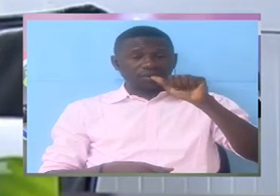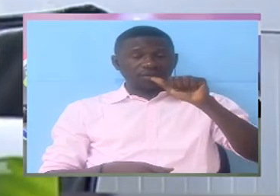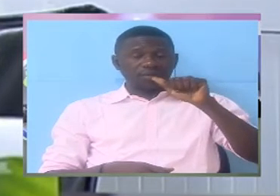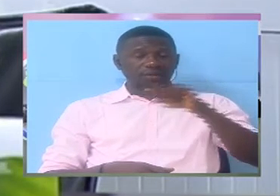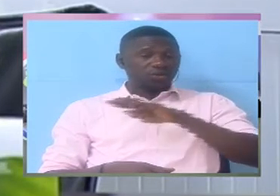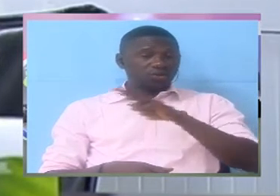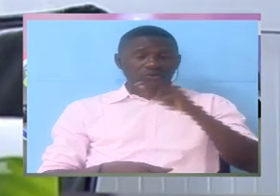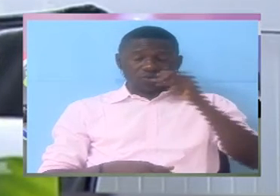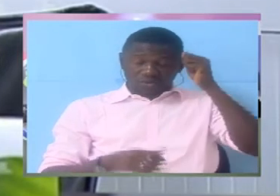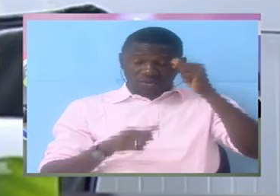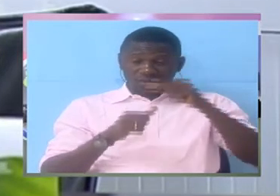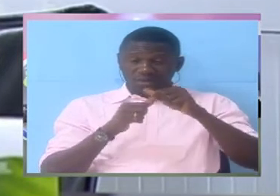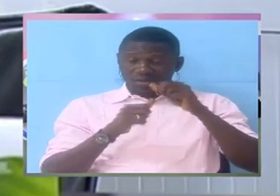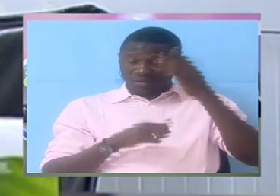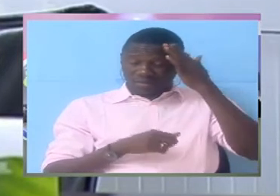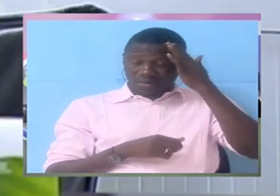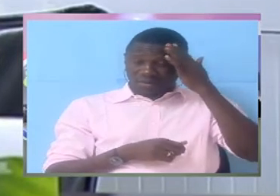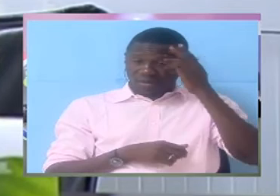Ibrahim is certain